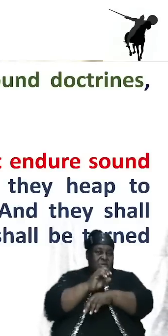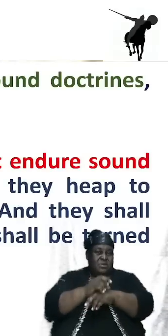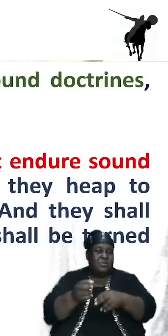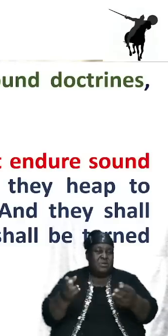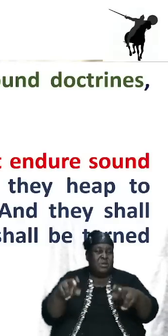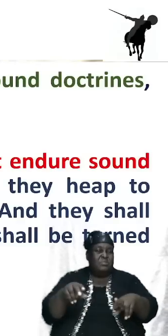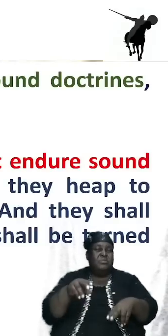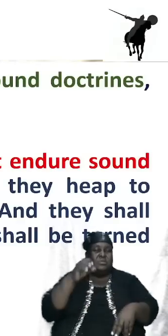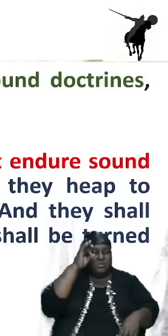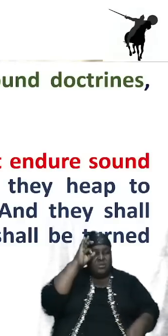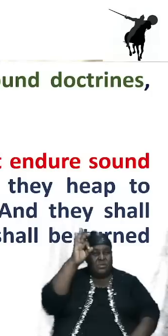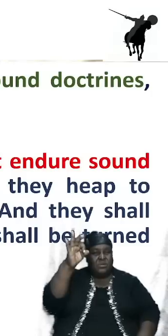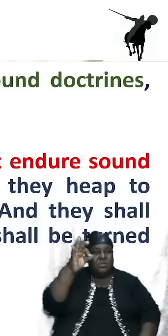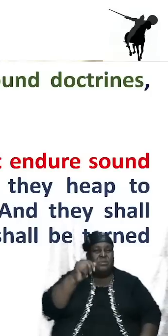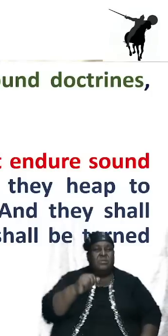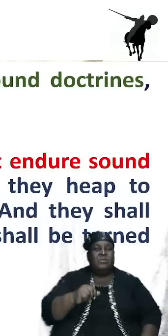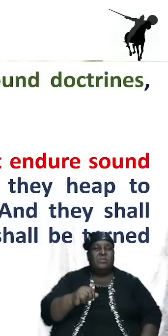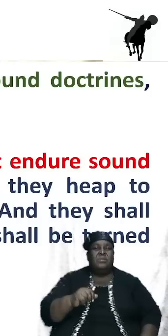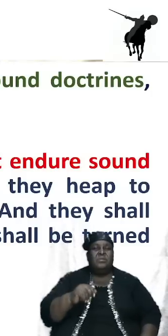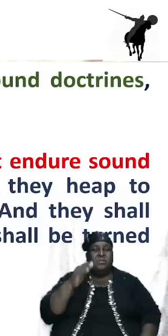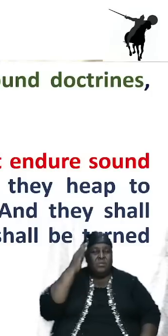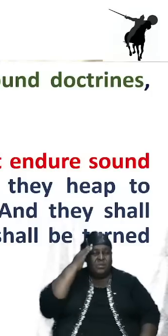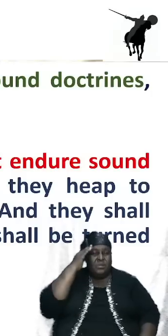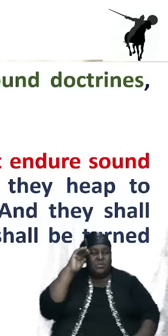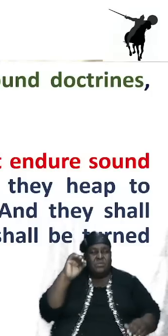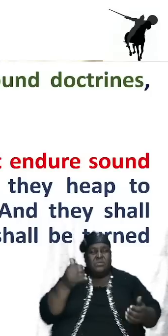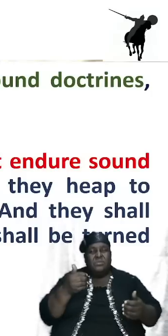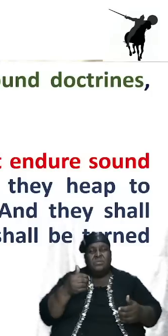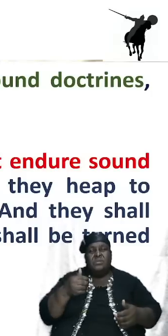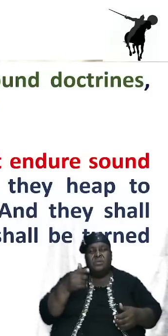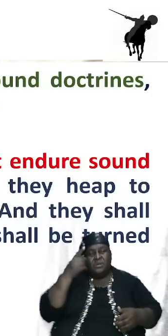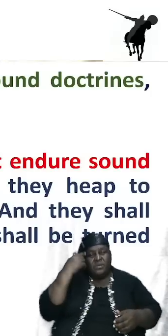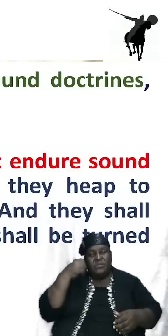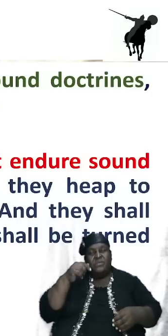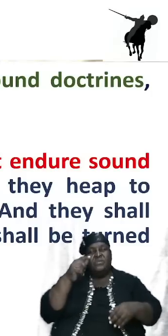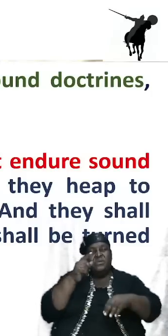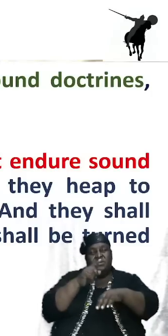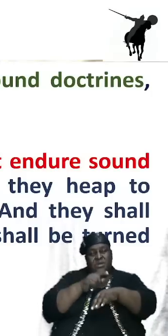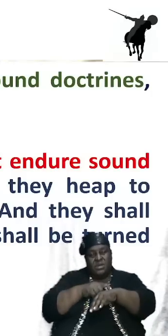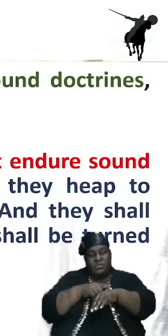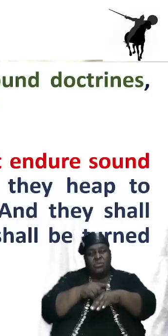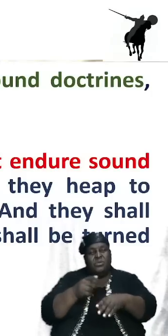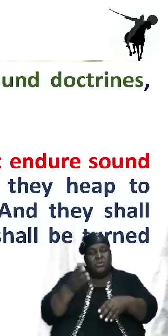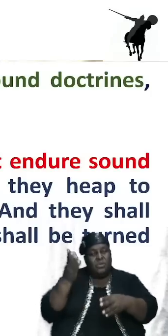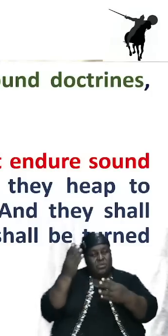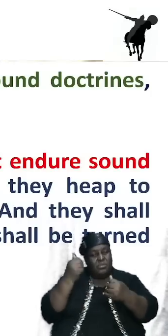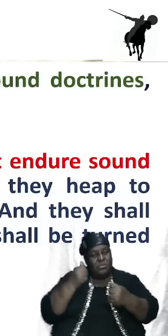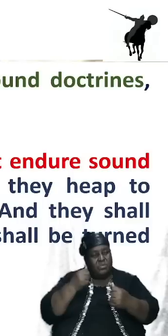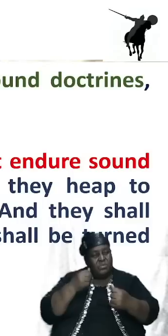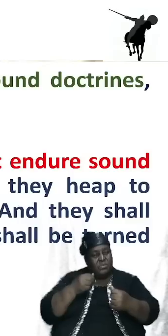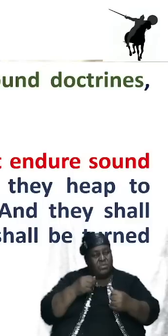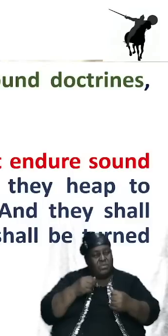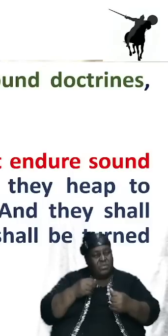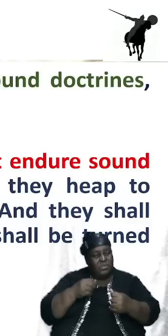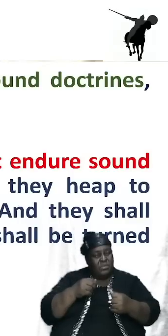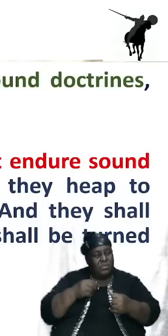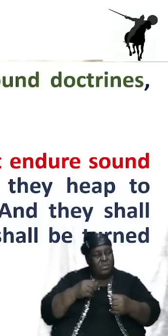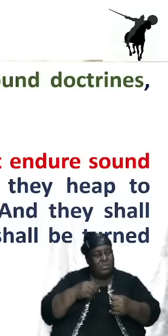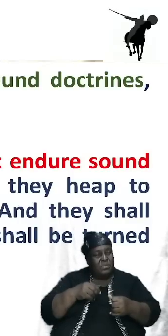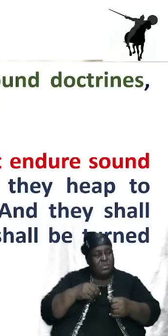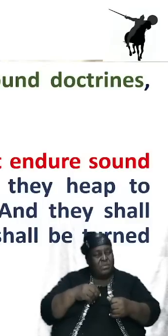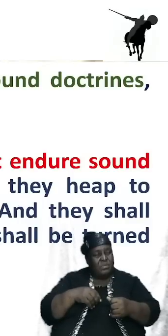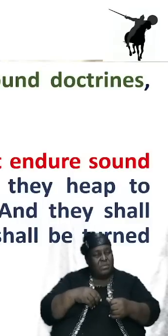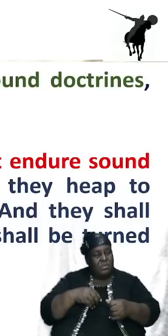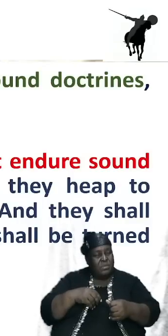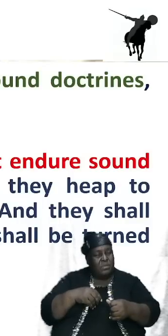prophetic word. Because notice how he started. He said, for the time will come. Which means that he was saying, Timothy, look out for